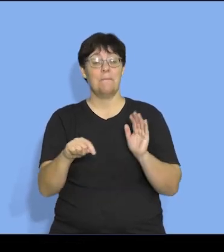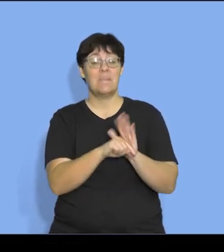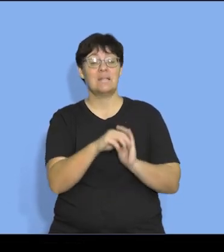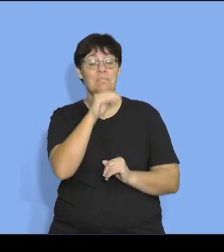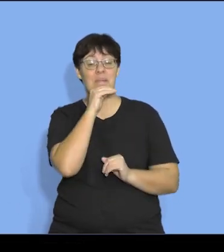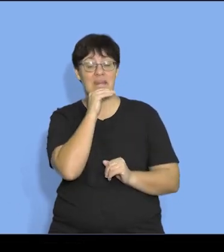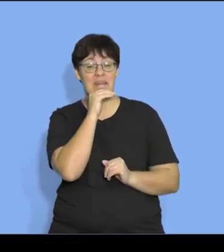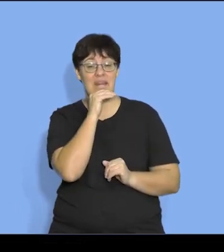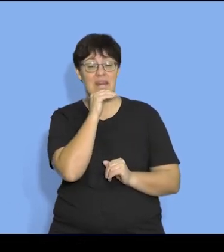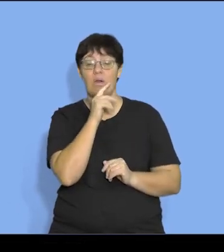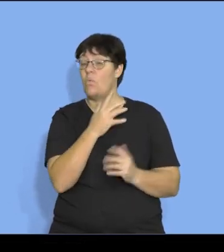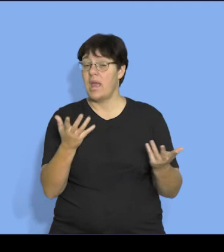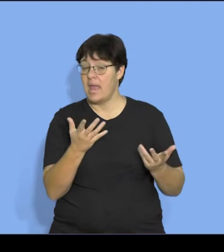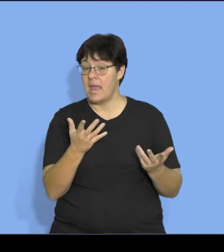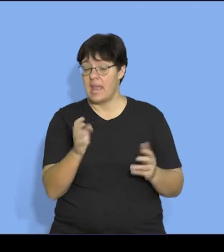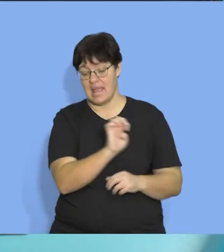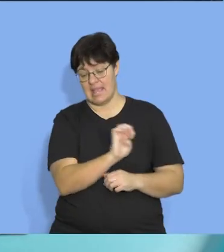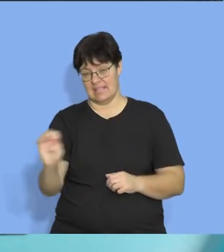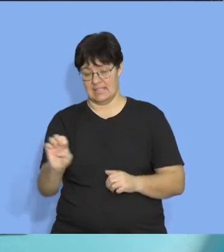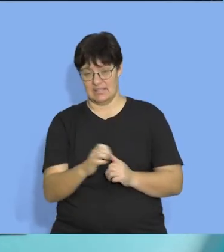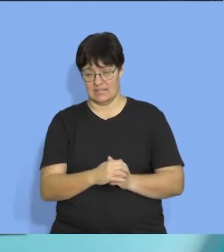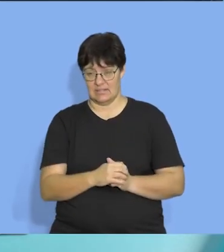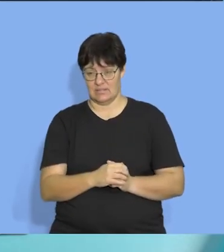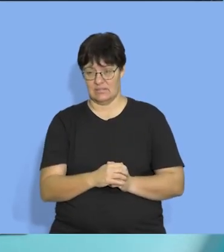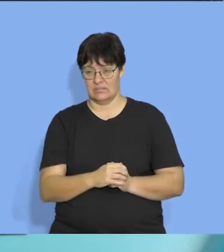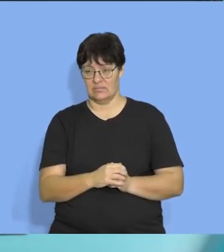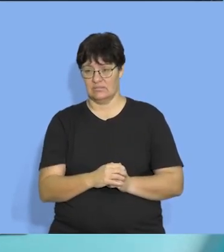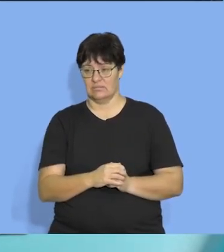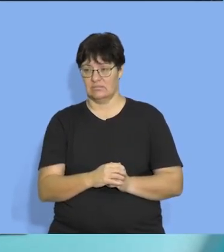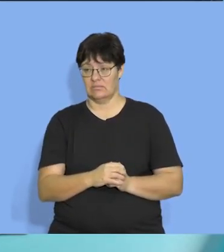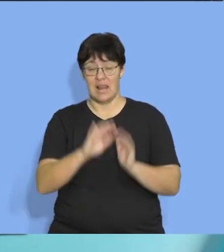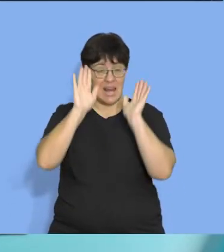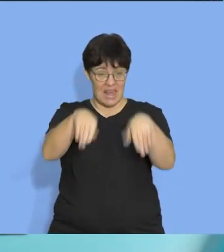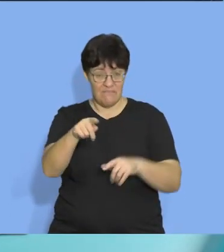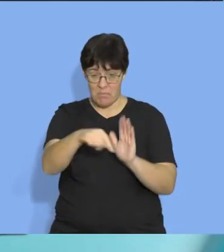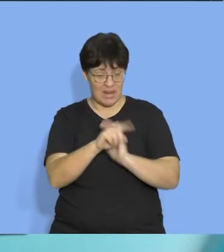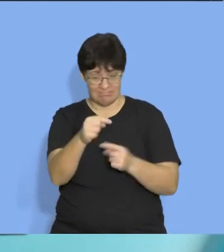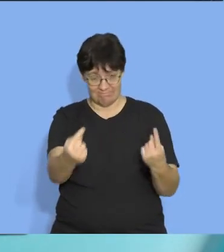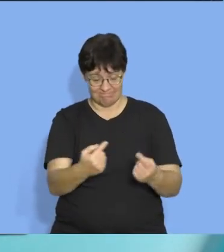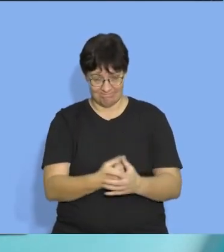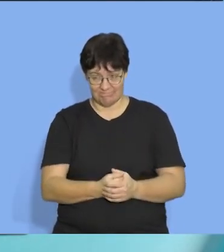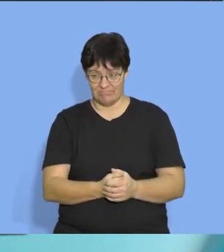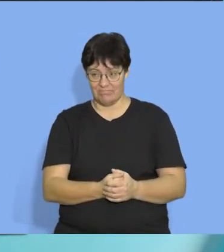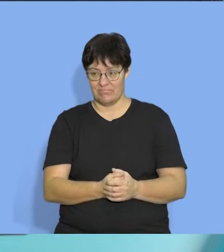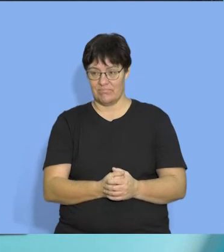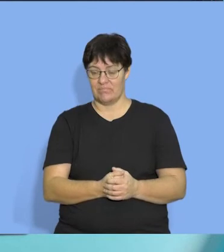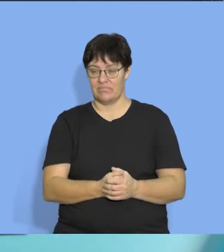The minus means that it was going east. We can't leave it as